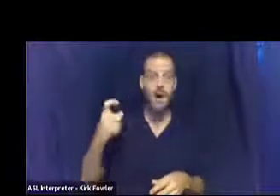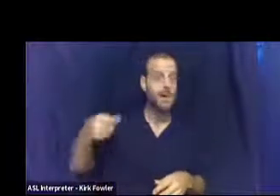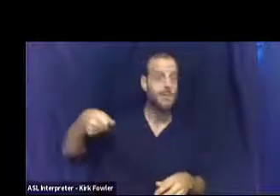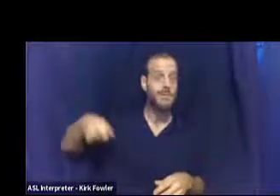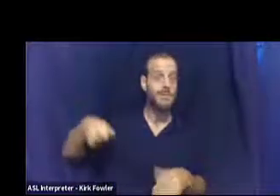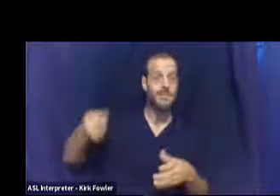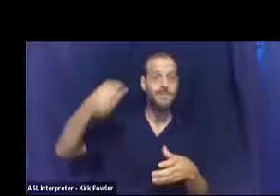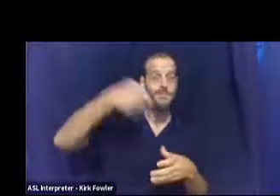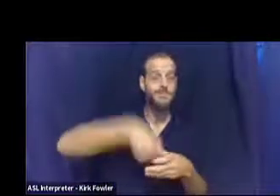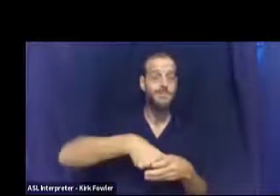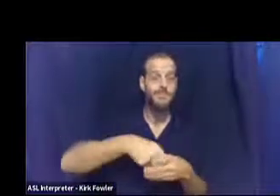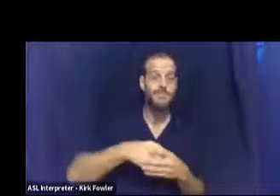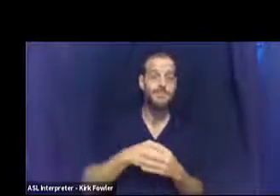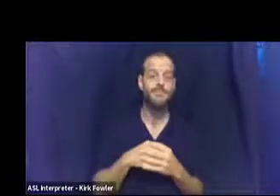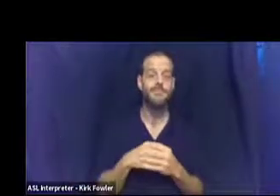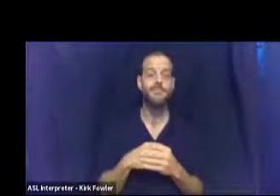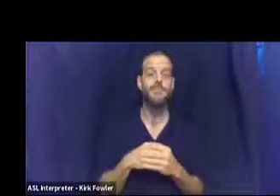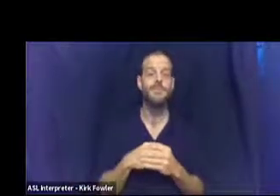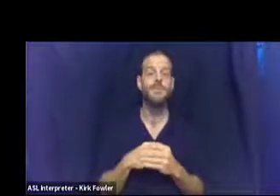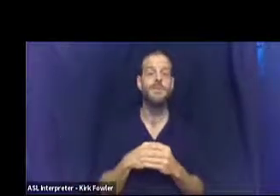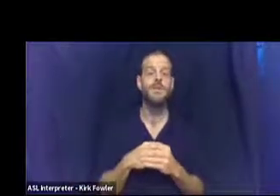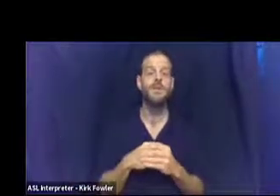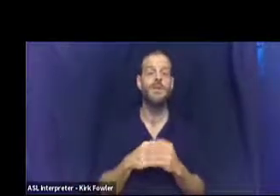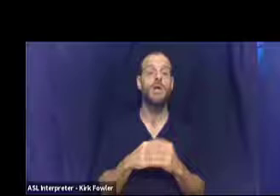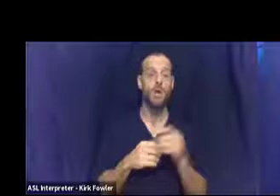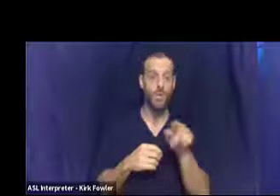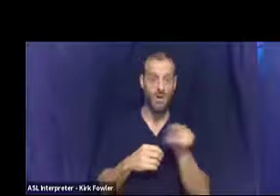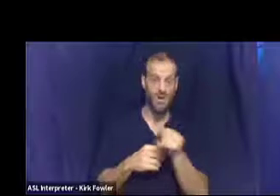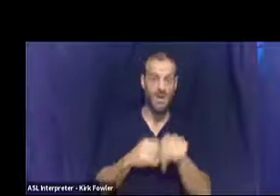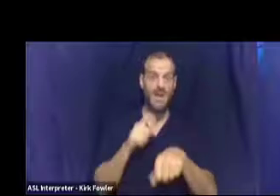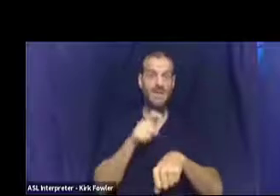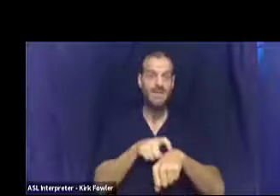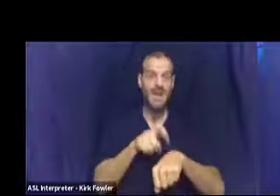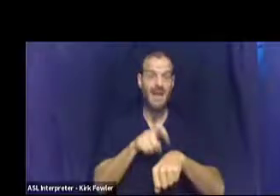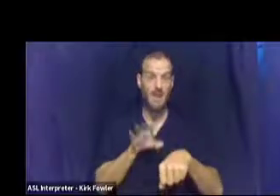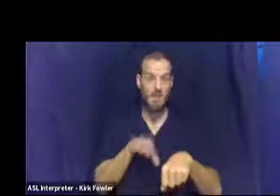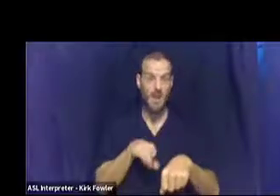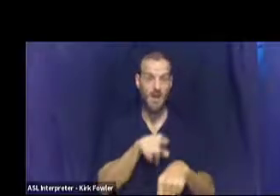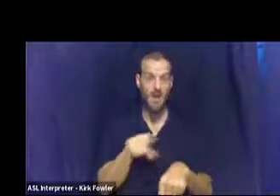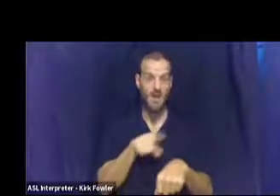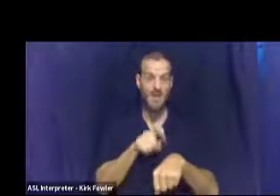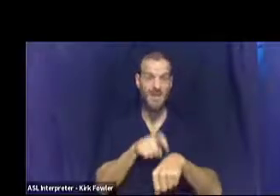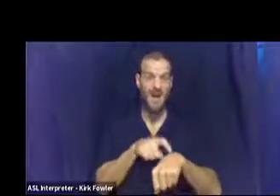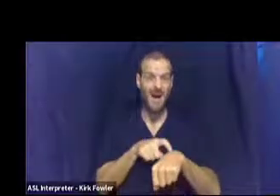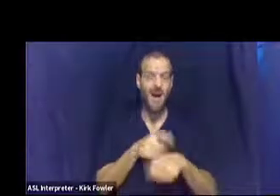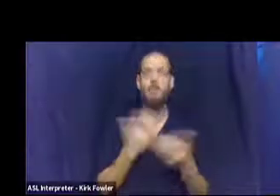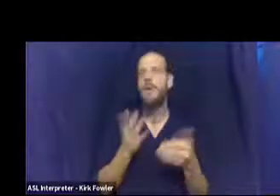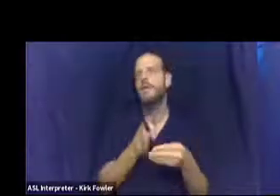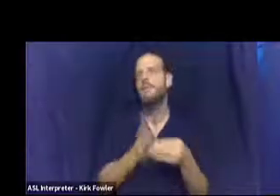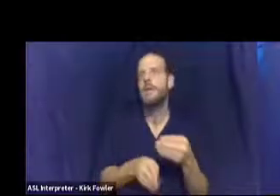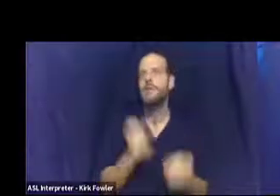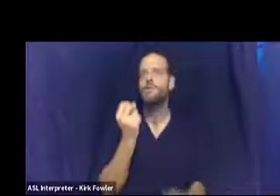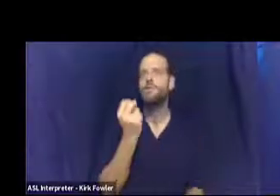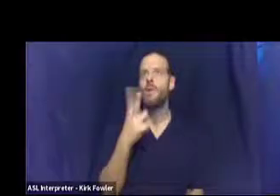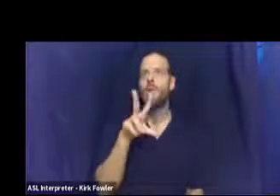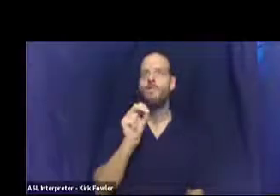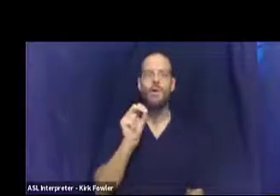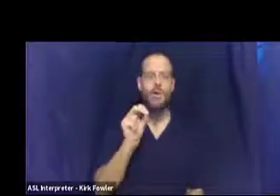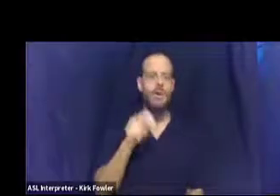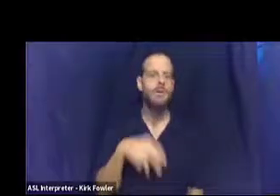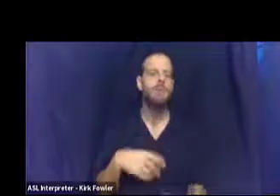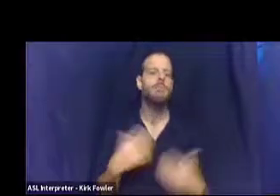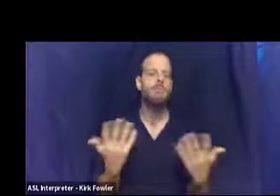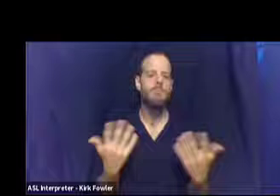may say you need to finish this by 1230 and that might be what time you put on the bottom. If the child really